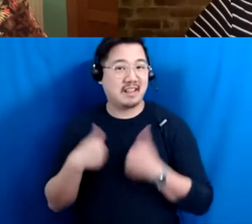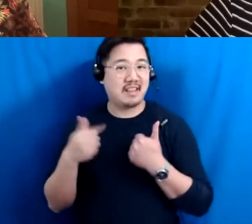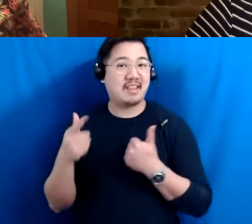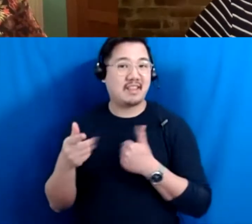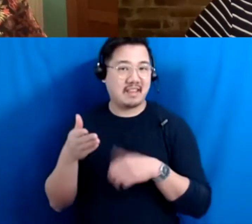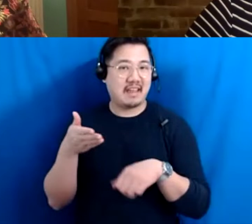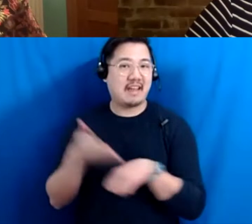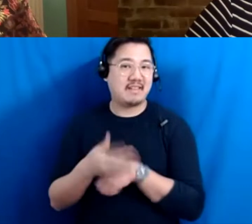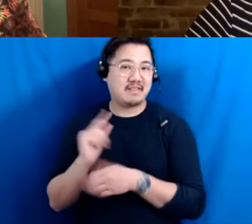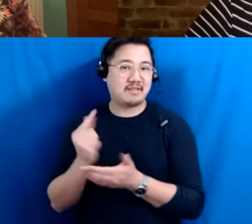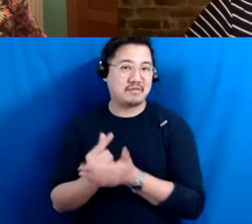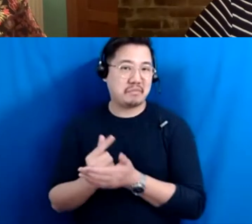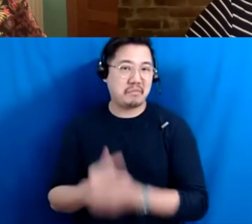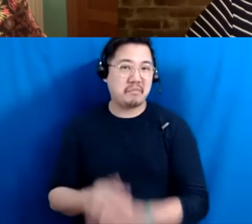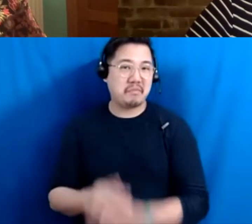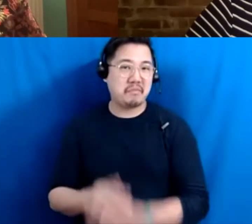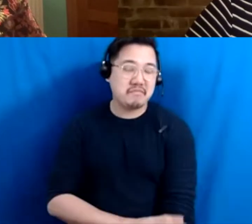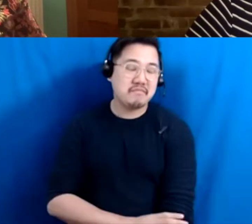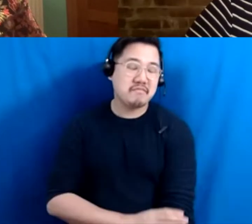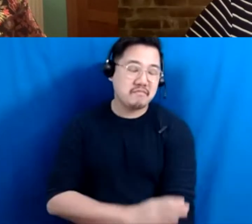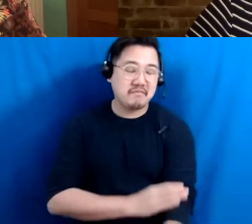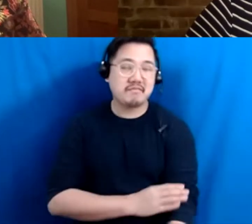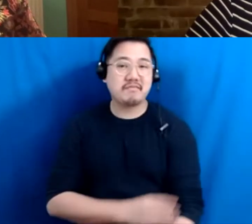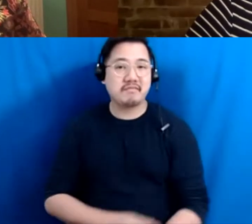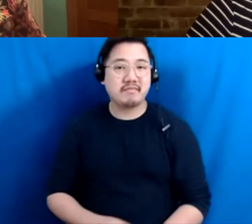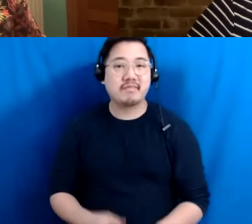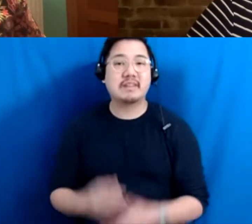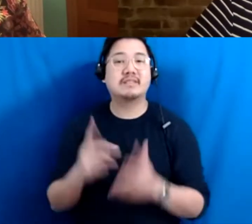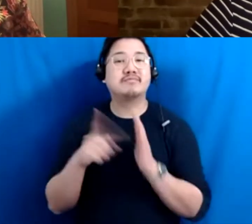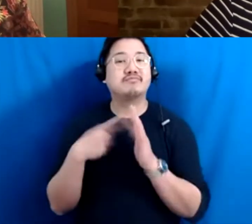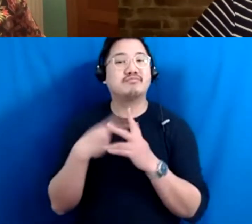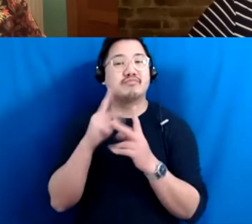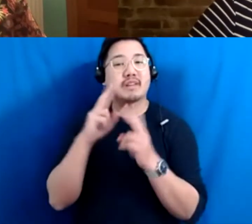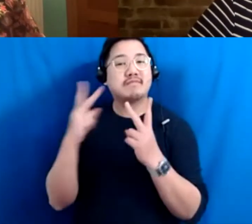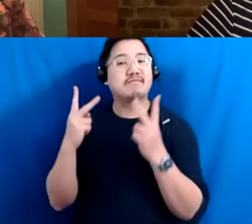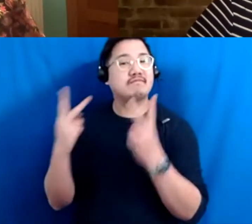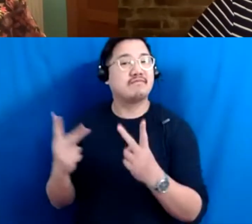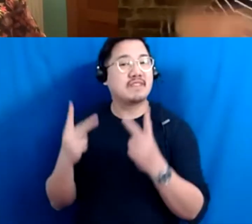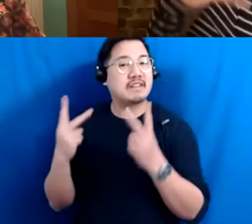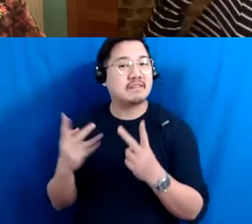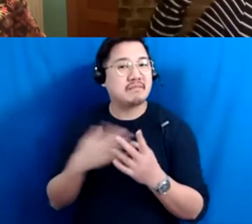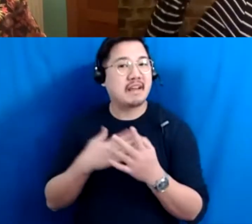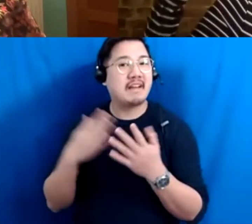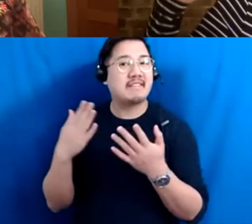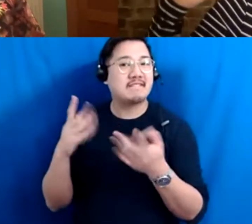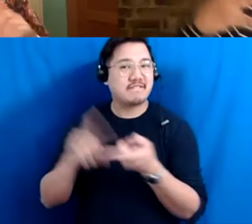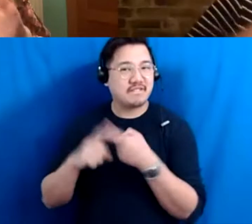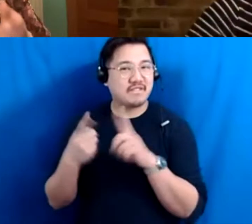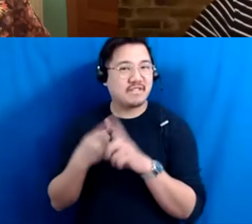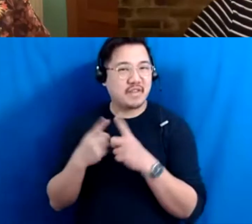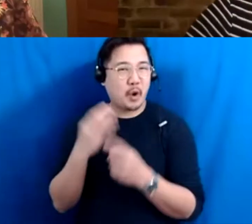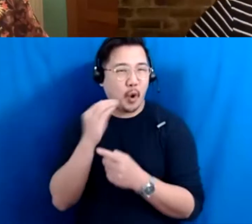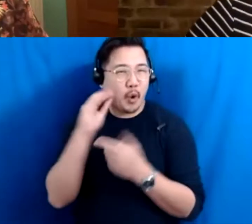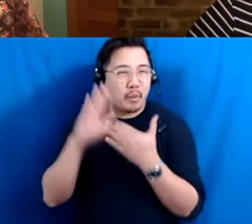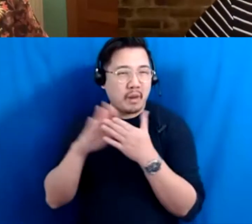after. But and so sometimes I would go visit my friends in their hometowns, and that was my sort of